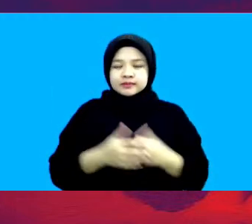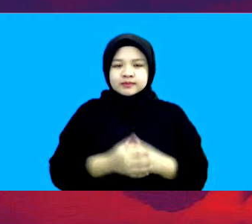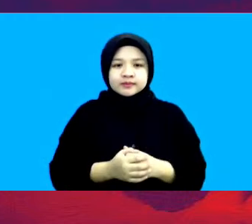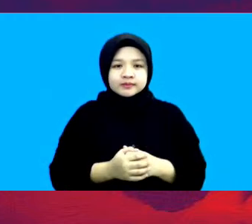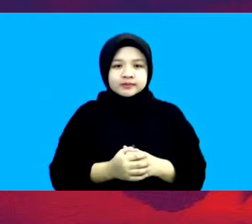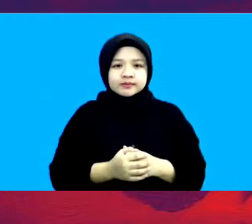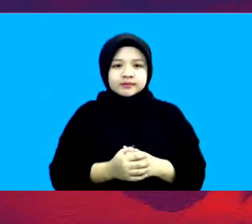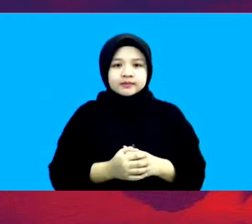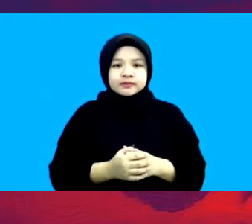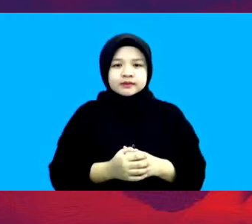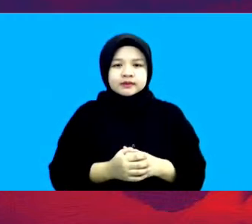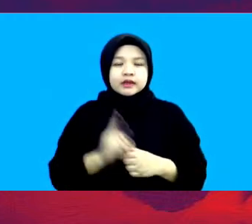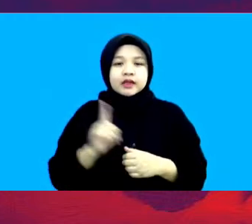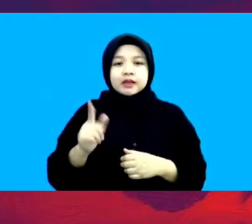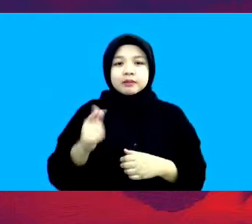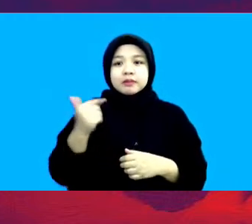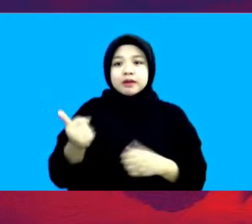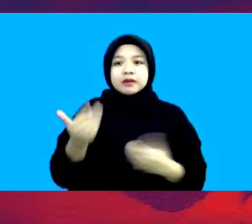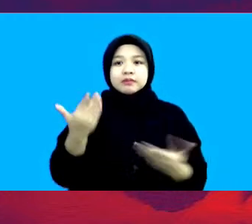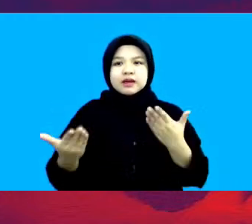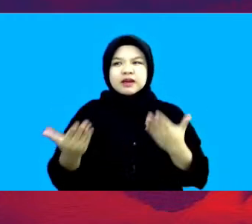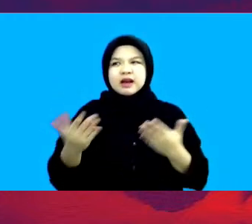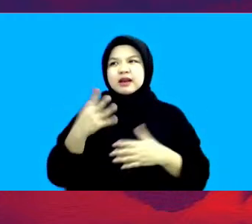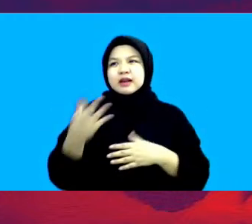Much better compared to 2020, clearly.